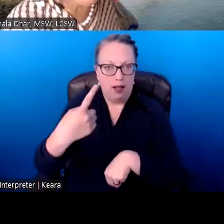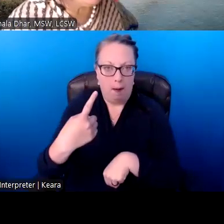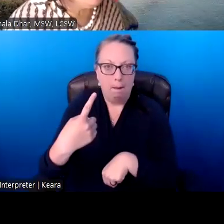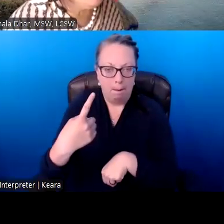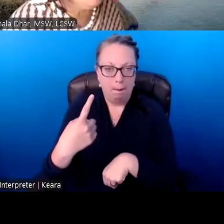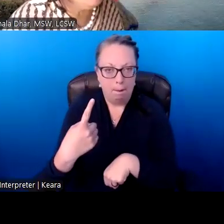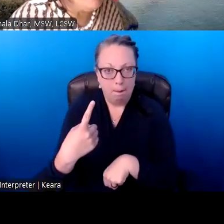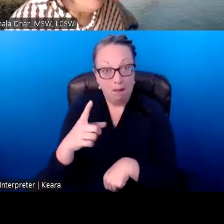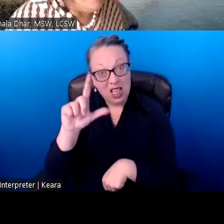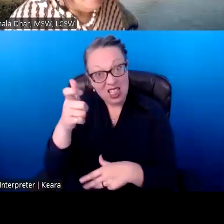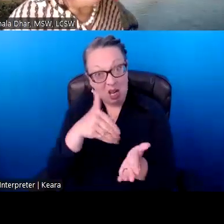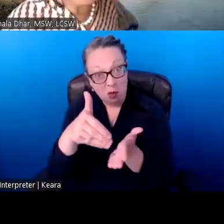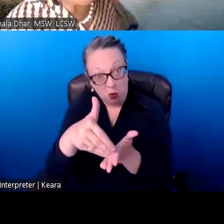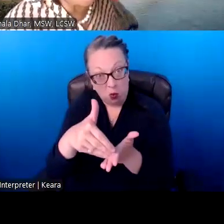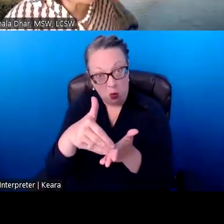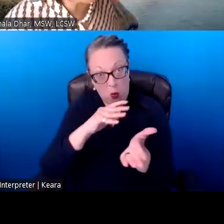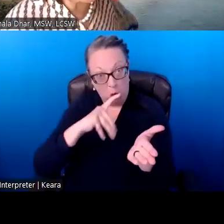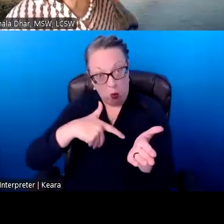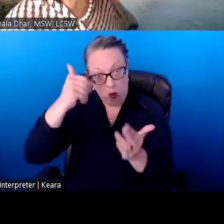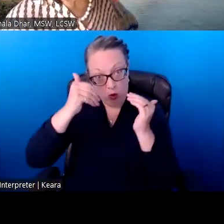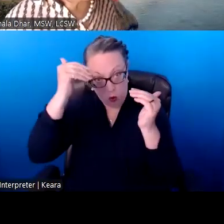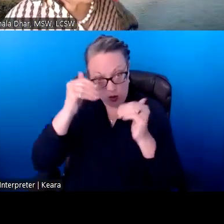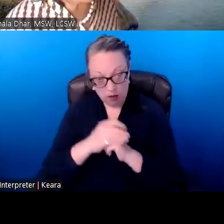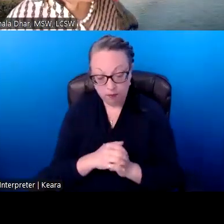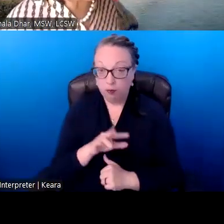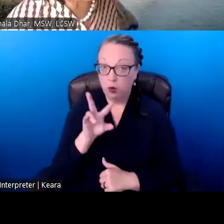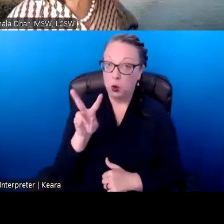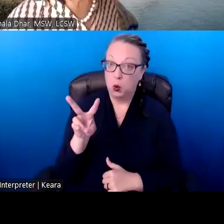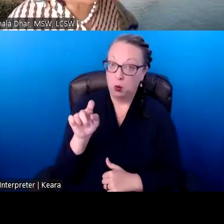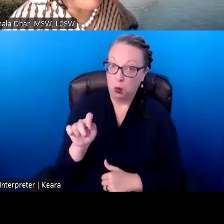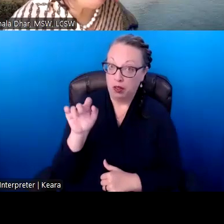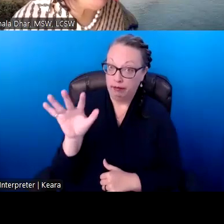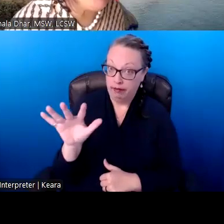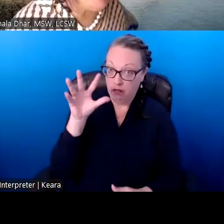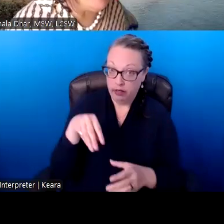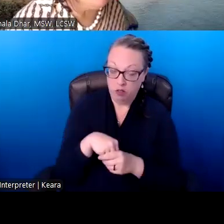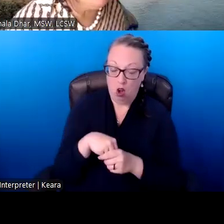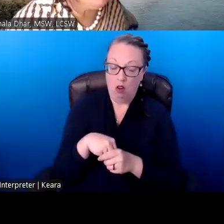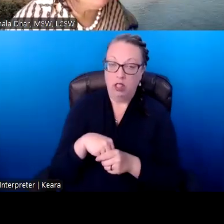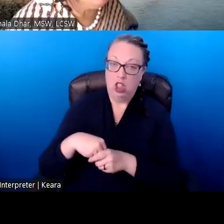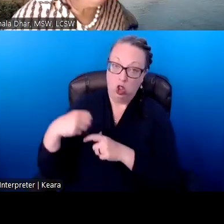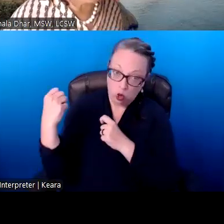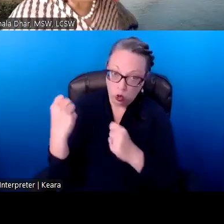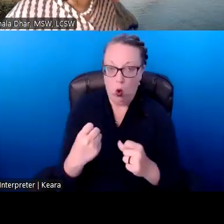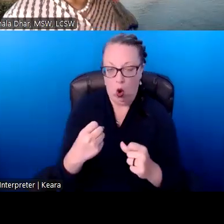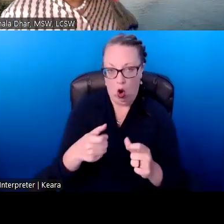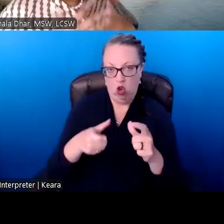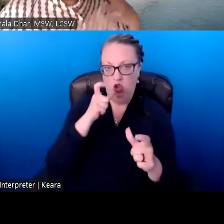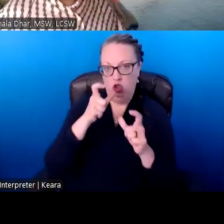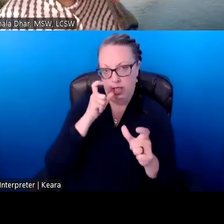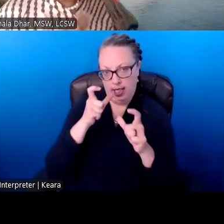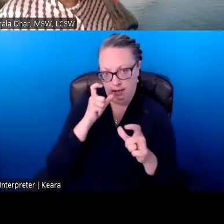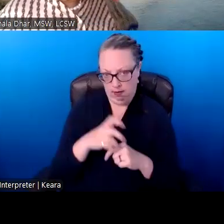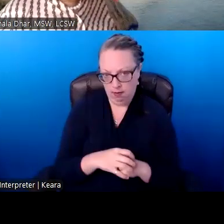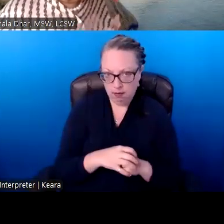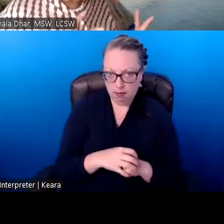older adults. And then 2.5 million engaged in heavy drinking. And in